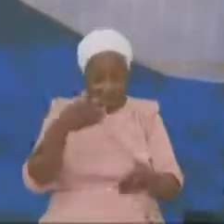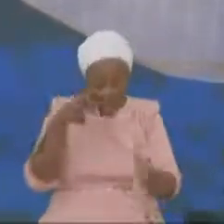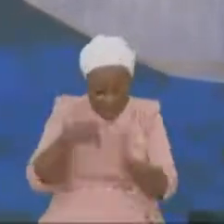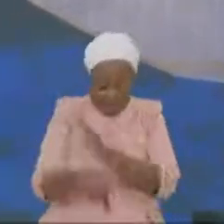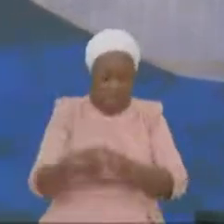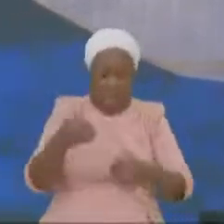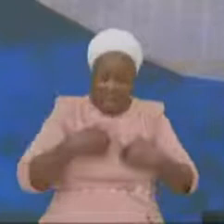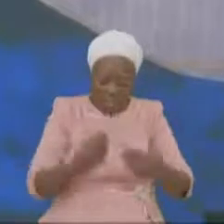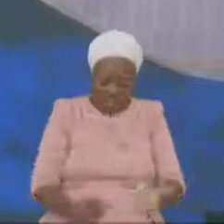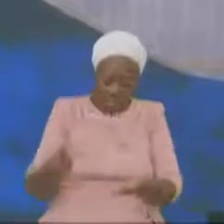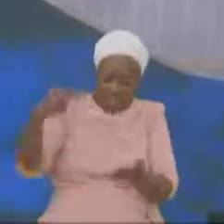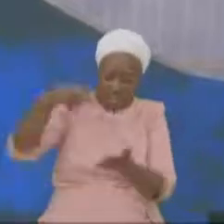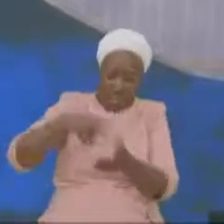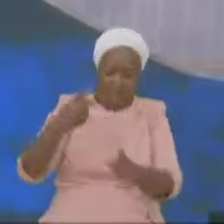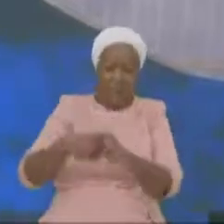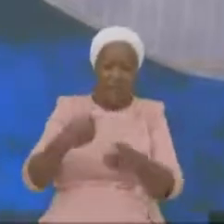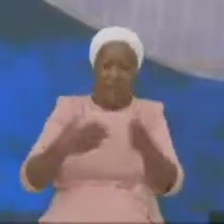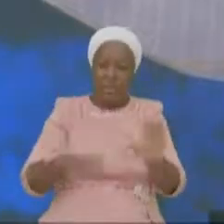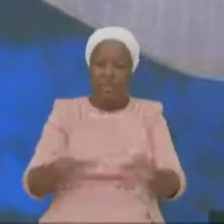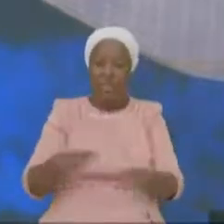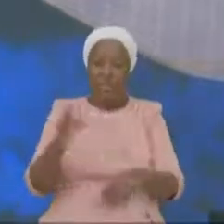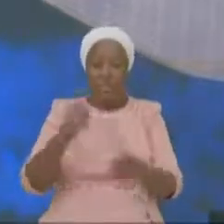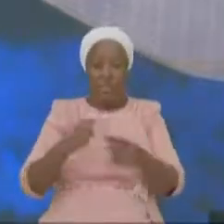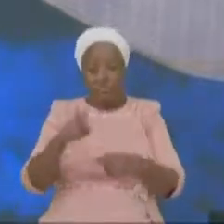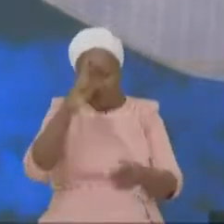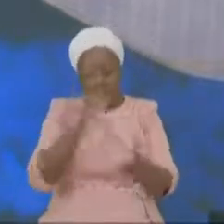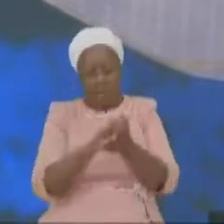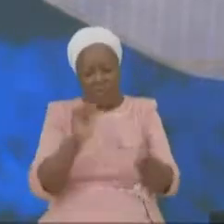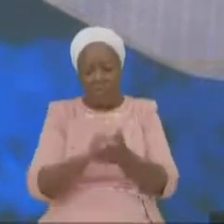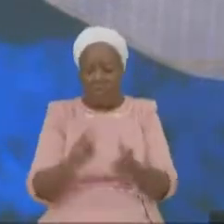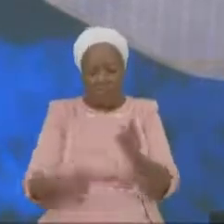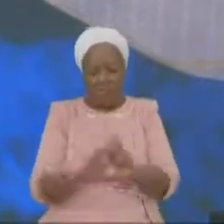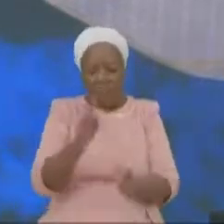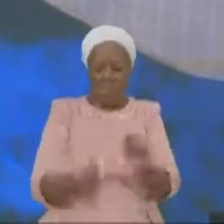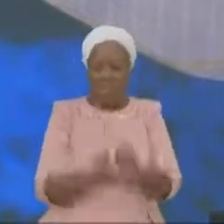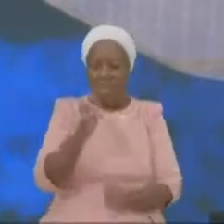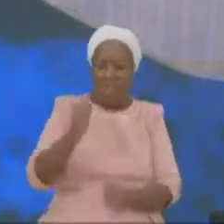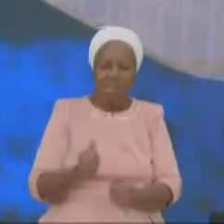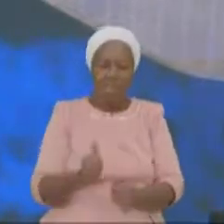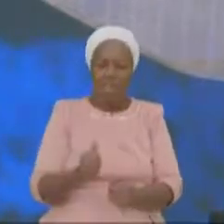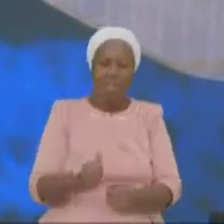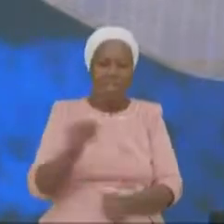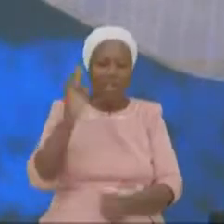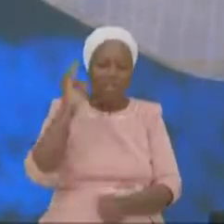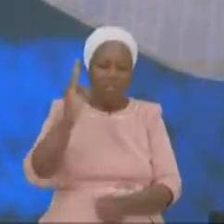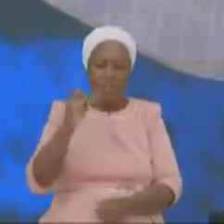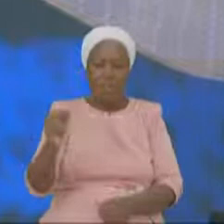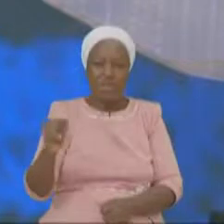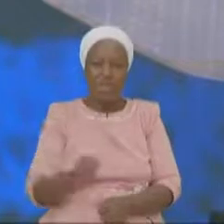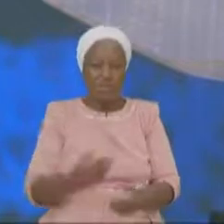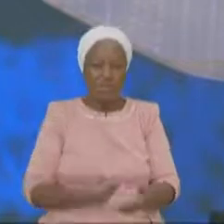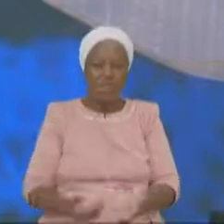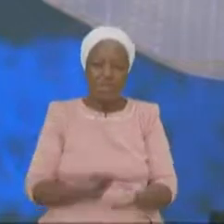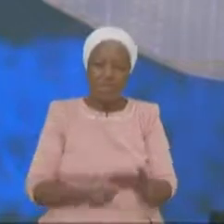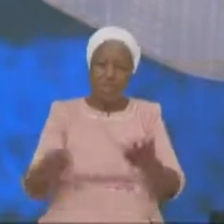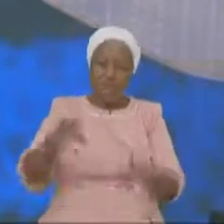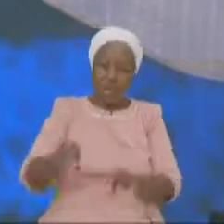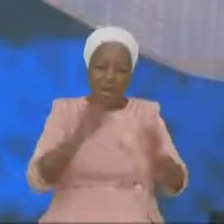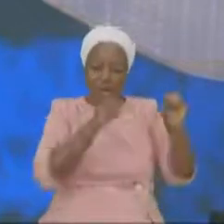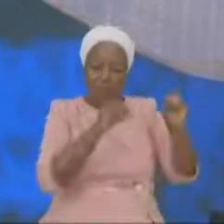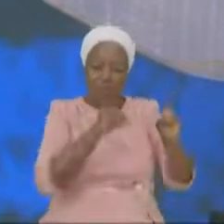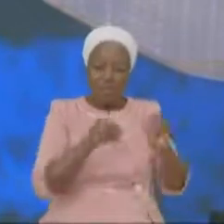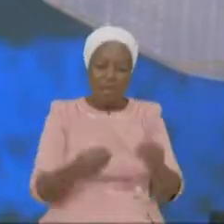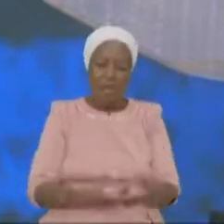the dead. He may believe the greatest of doctrines, rapture, resurrection, power, healing,